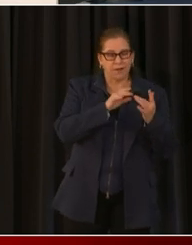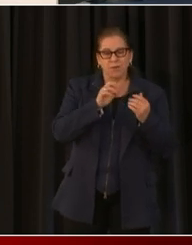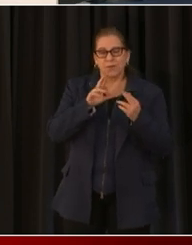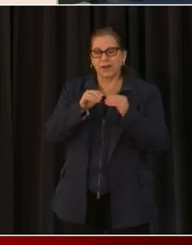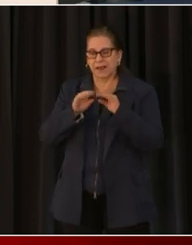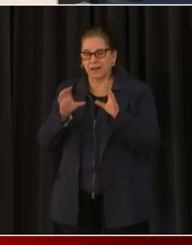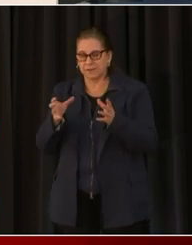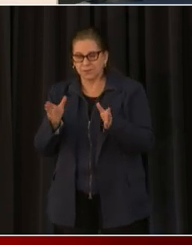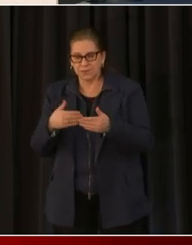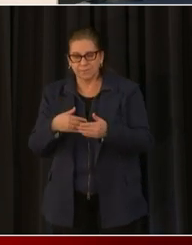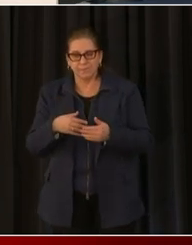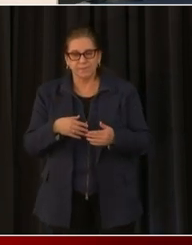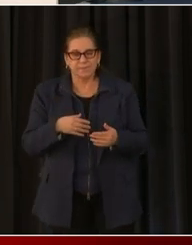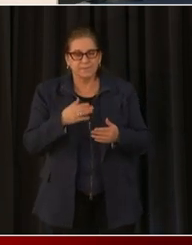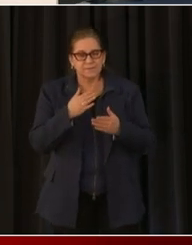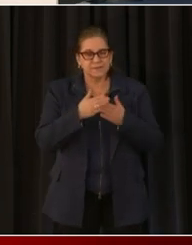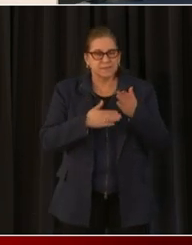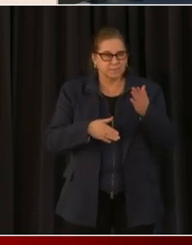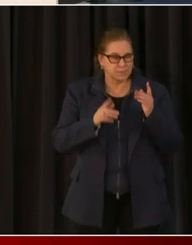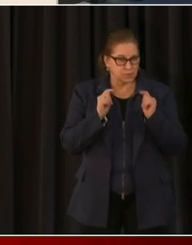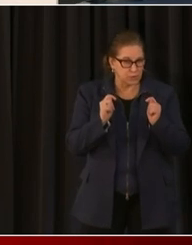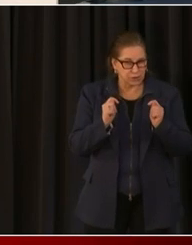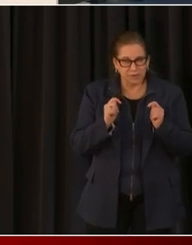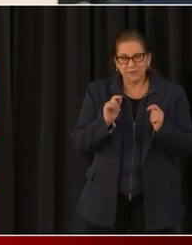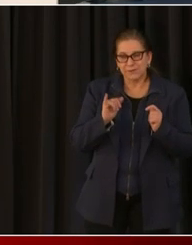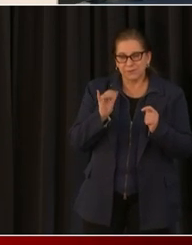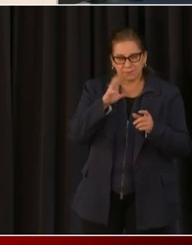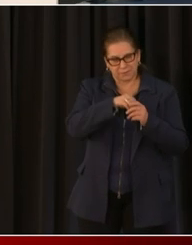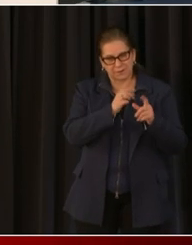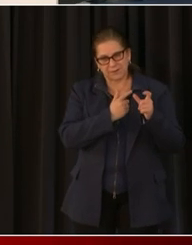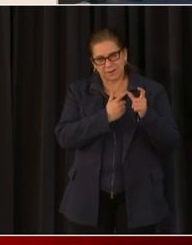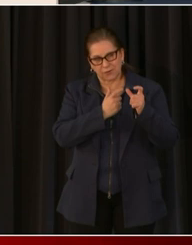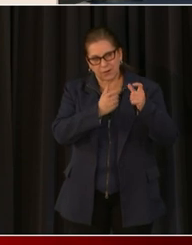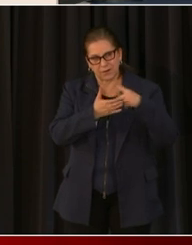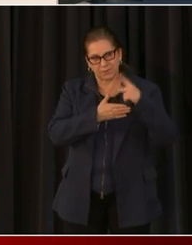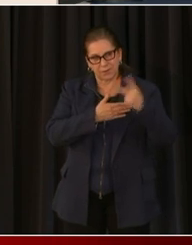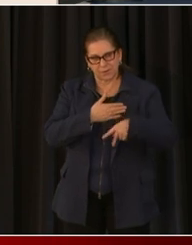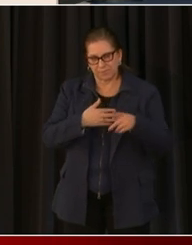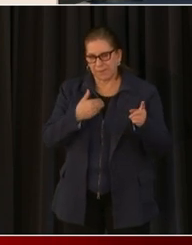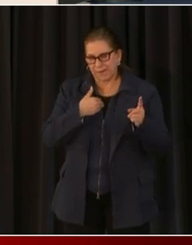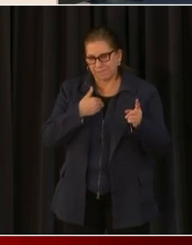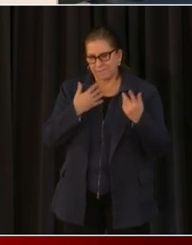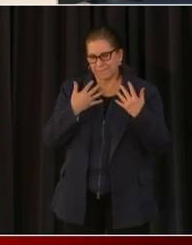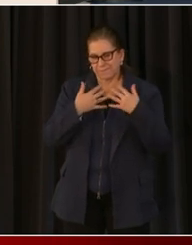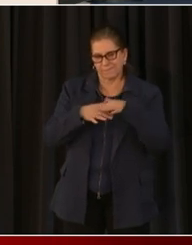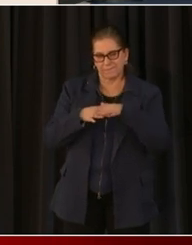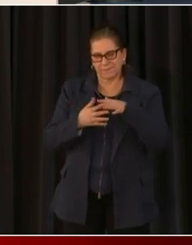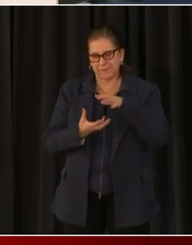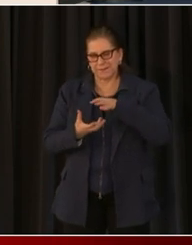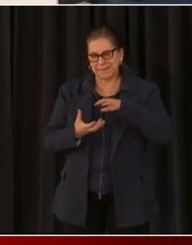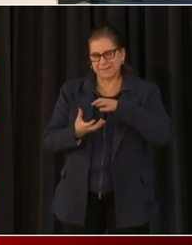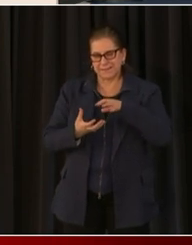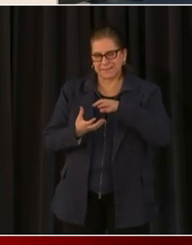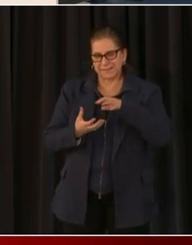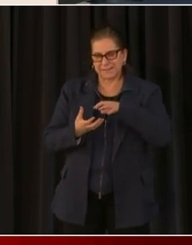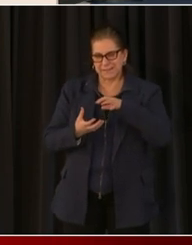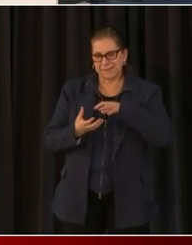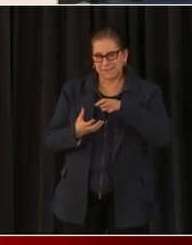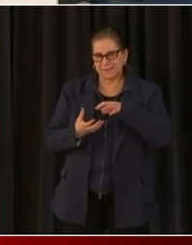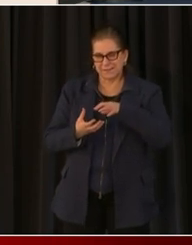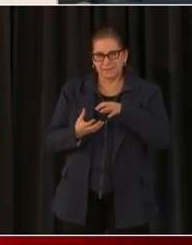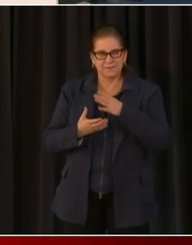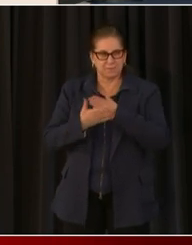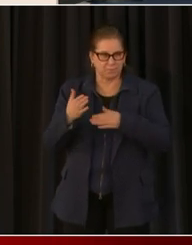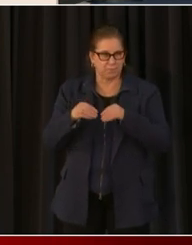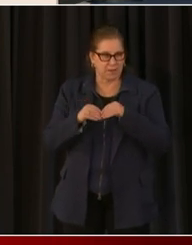include the ability to have some tutorials that would be remote based, and then we would have some of those services that would be